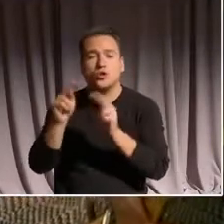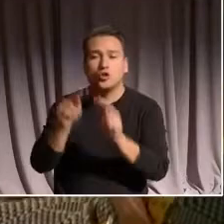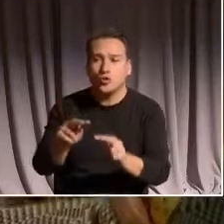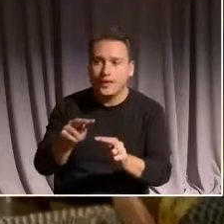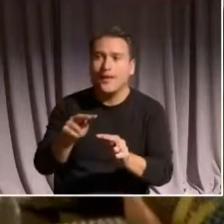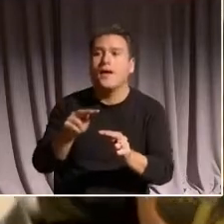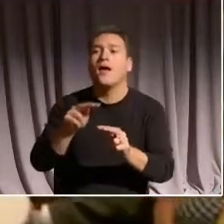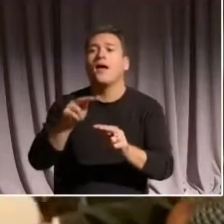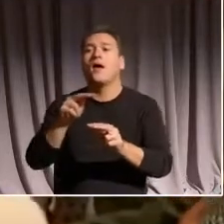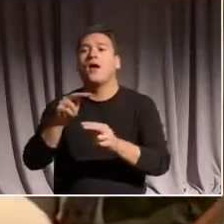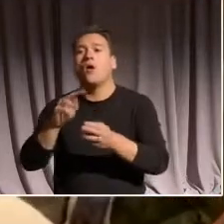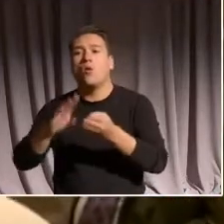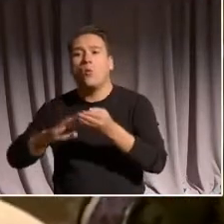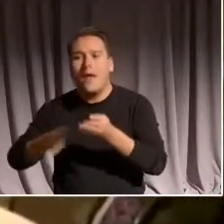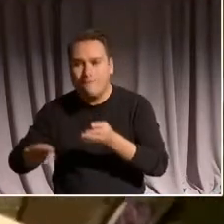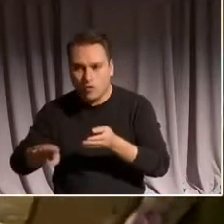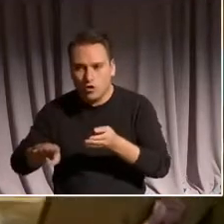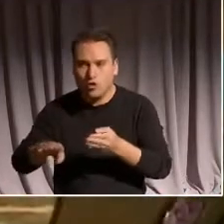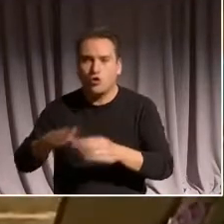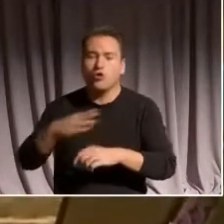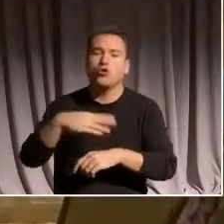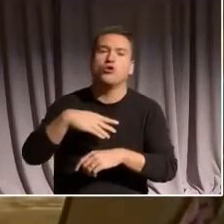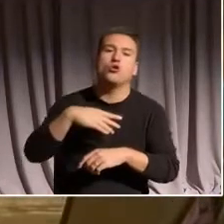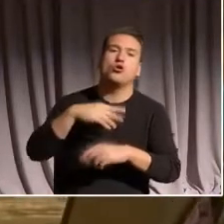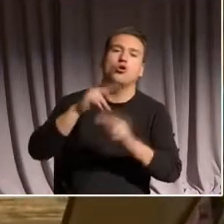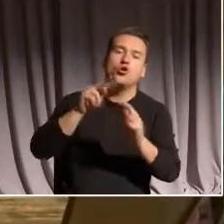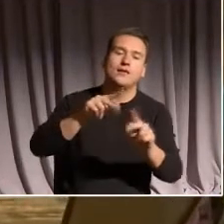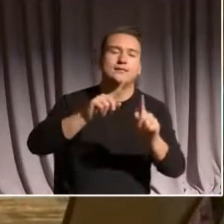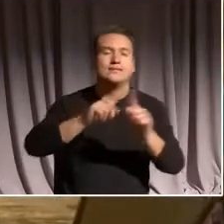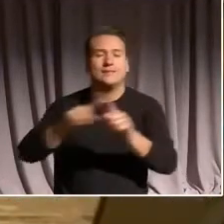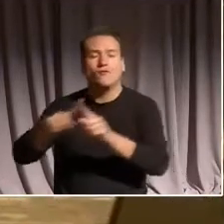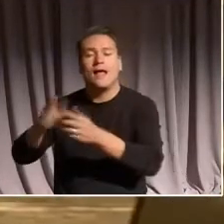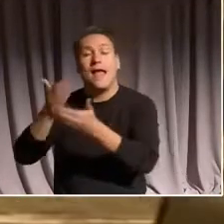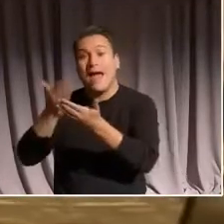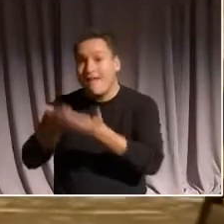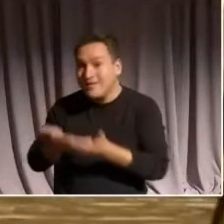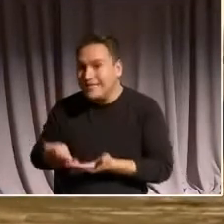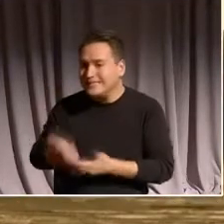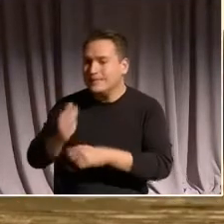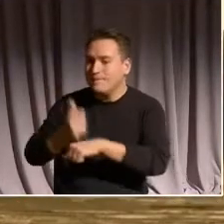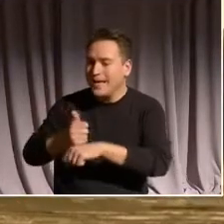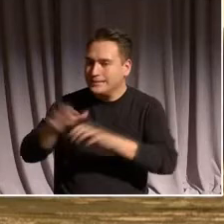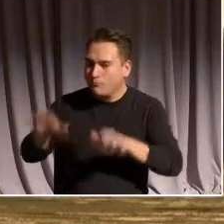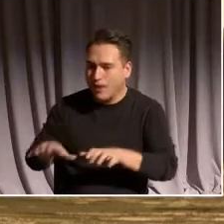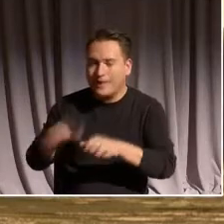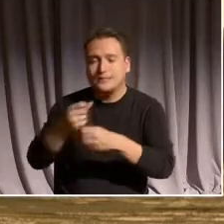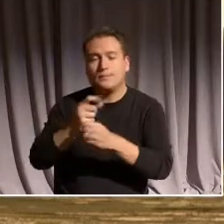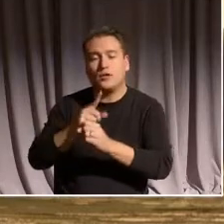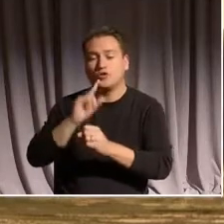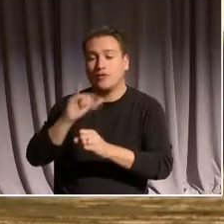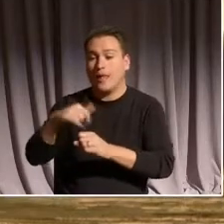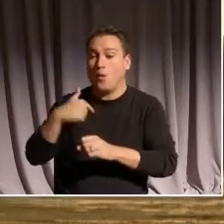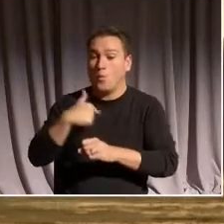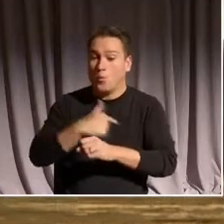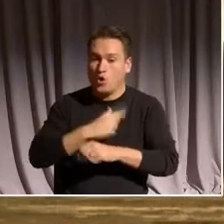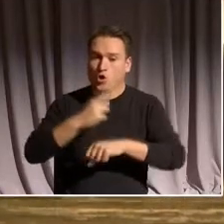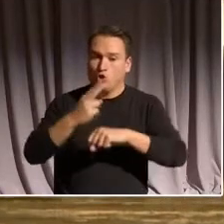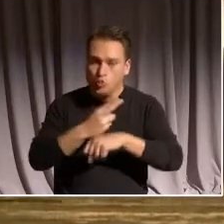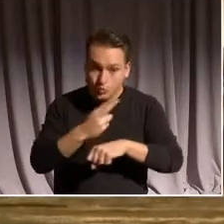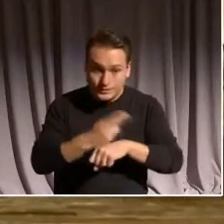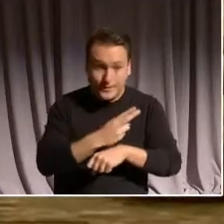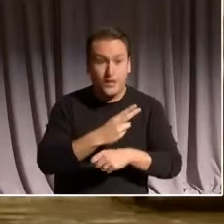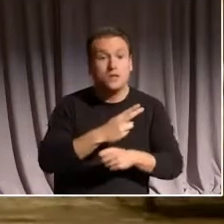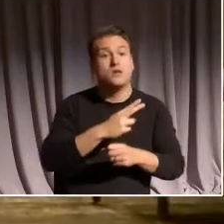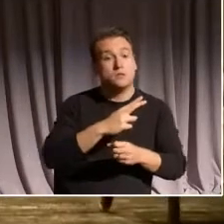reform, outcomes-based services, especially evidence-based practices, and ensuring that we're using qualitative and quantitative data that